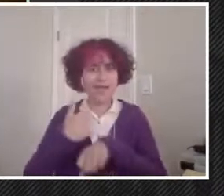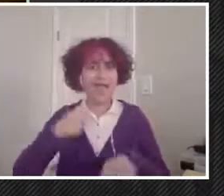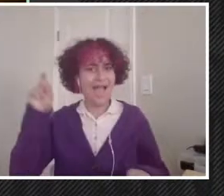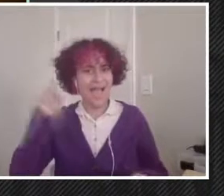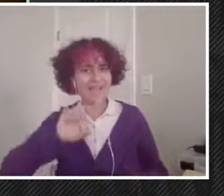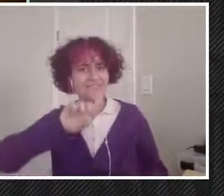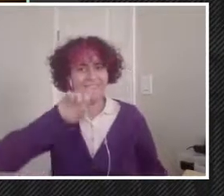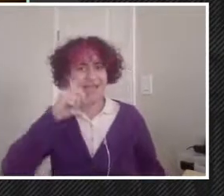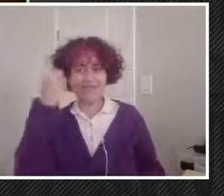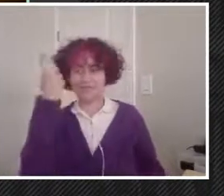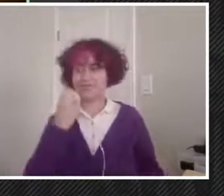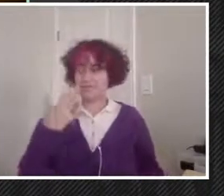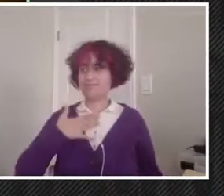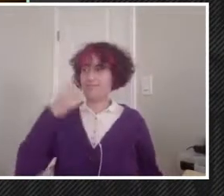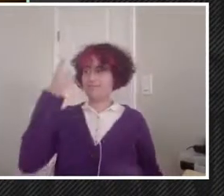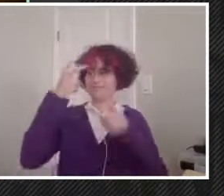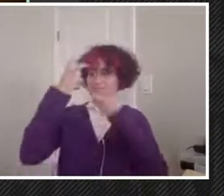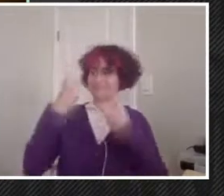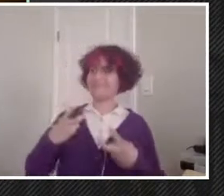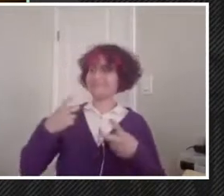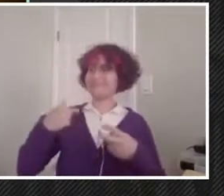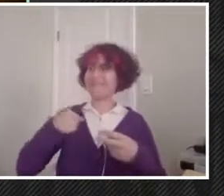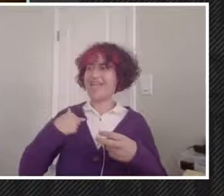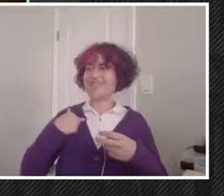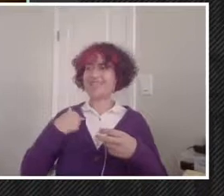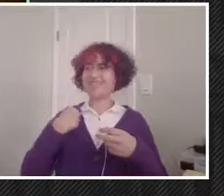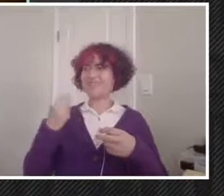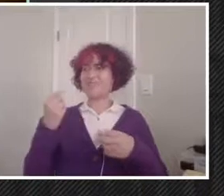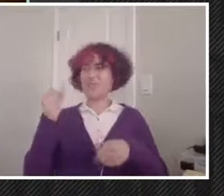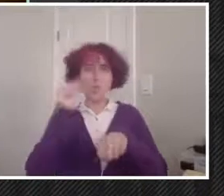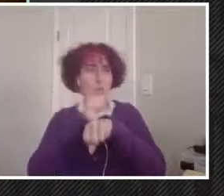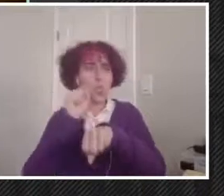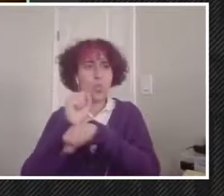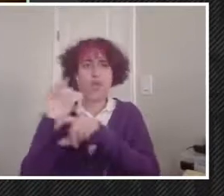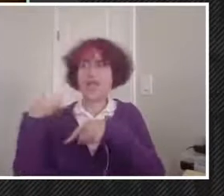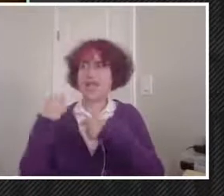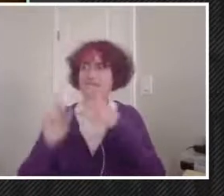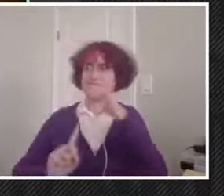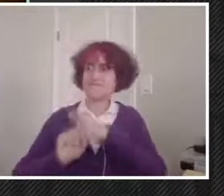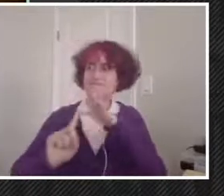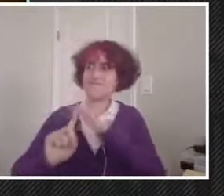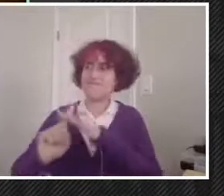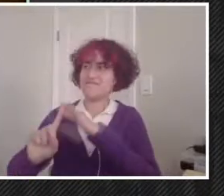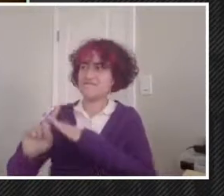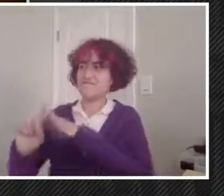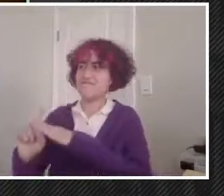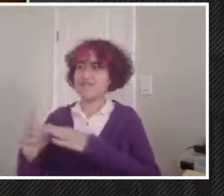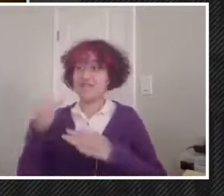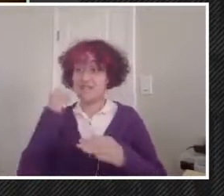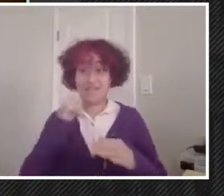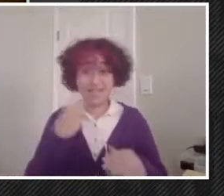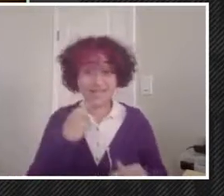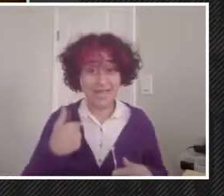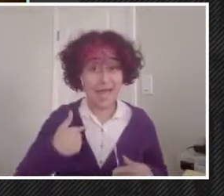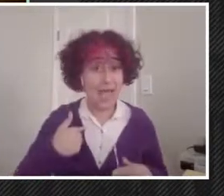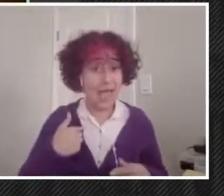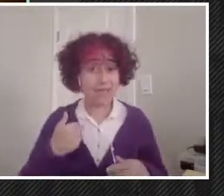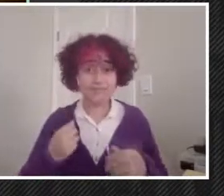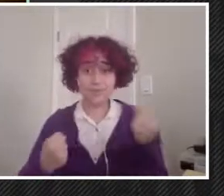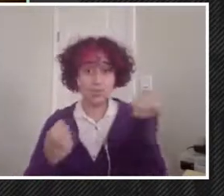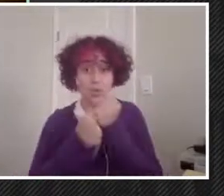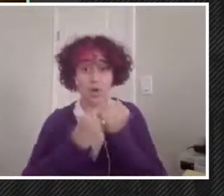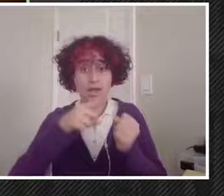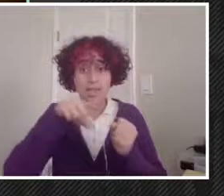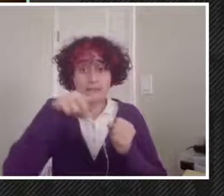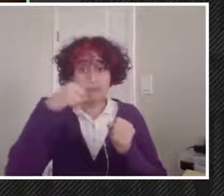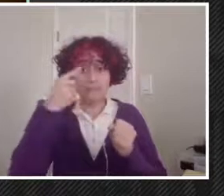right, in the roles and the work that I have done consistently, right? If I say I'm advocating for Black women, how many Black women are at the table when I walk